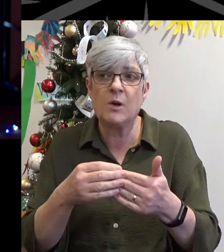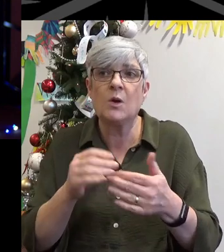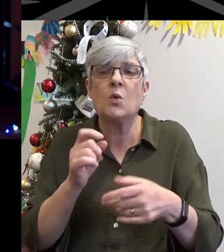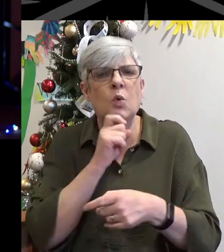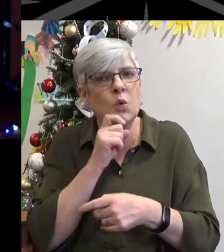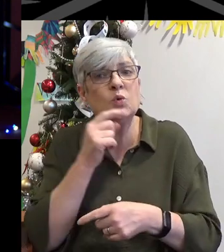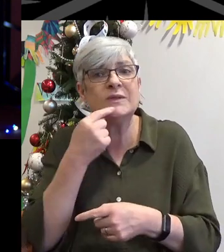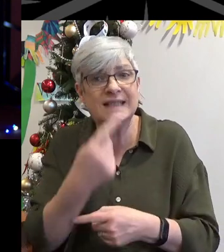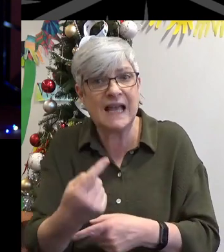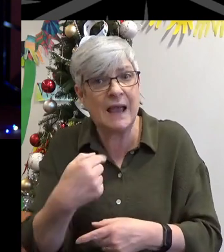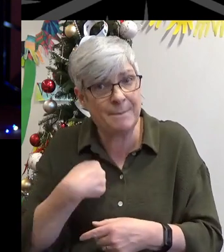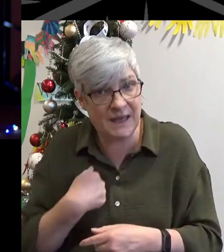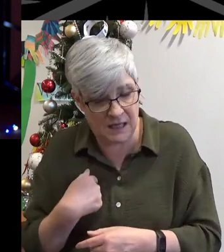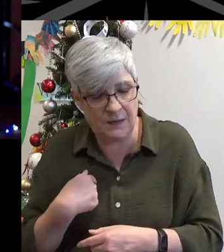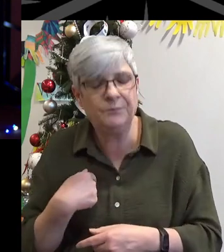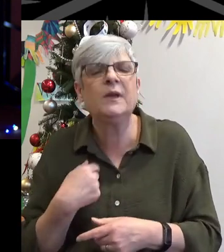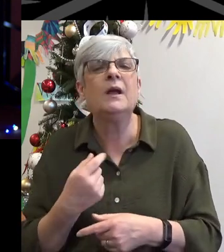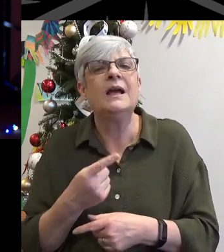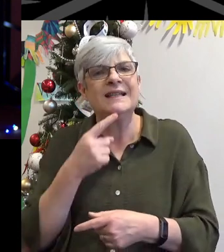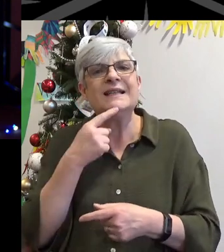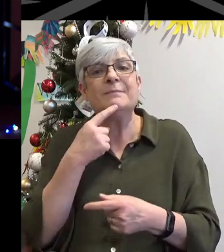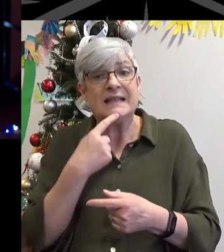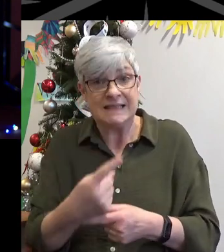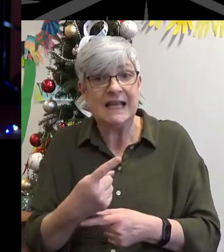saying, "Now, if that's true,